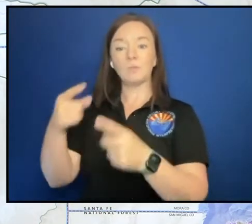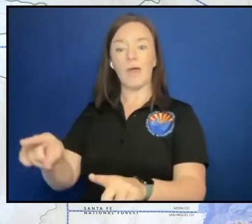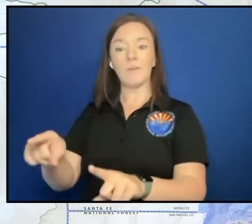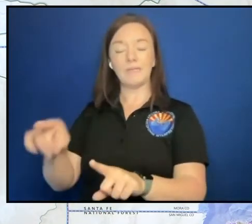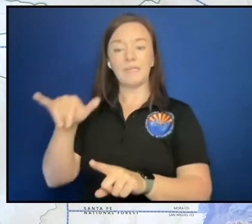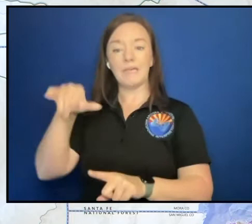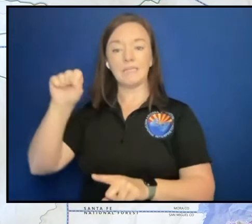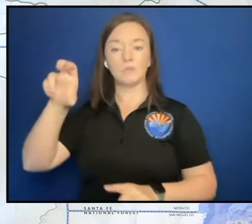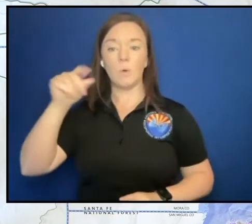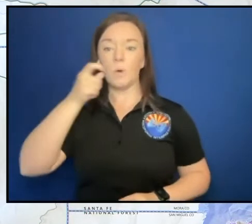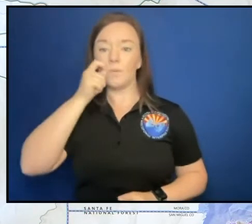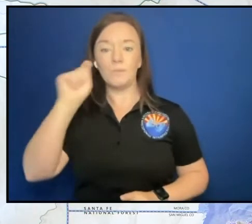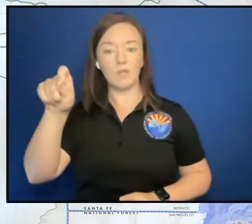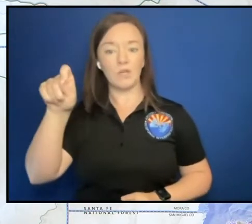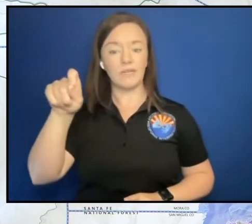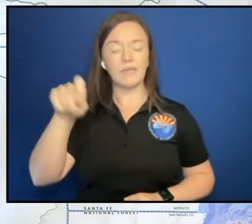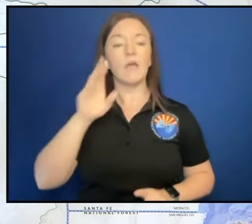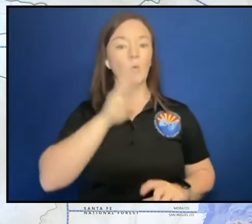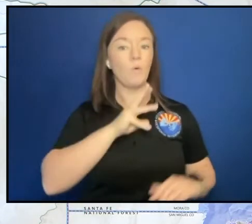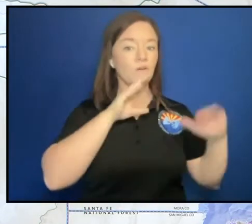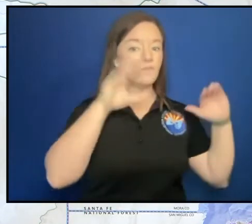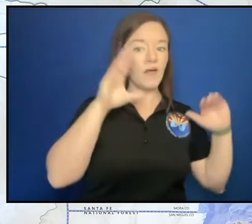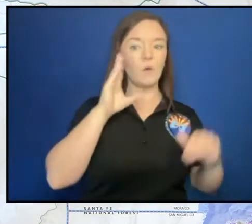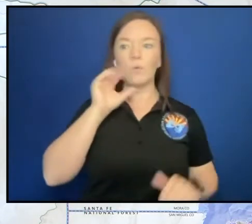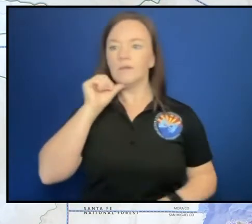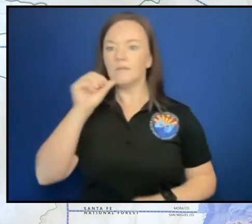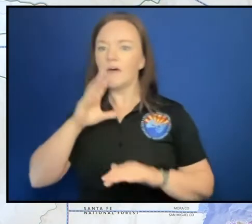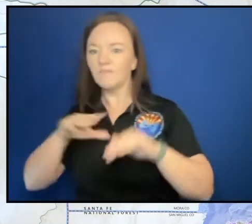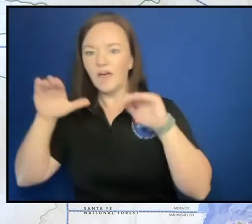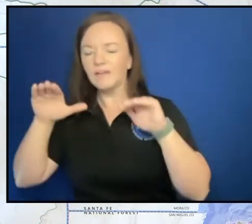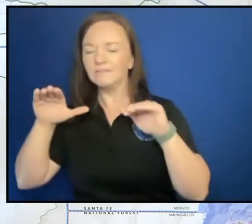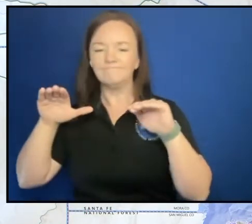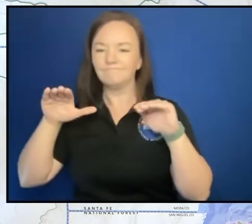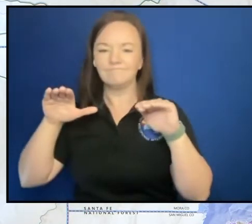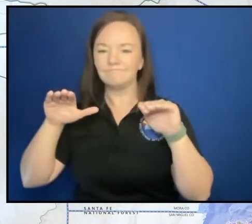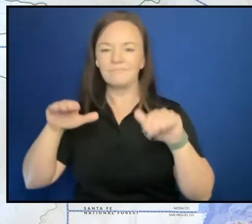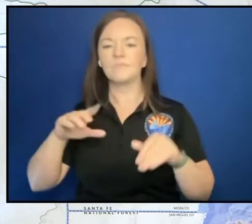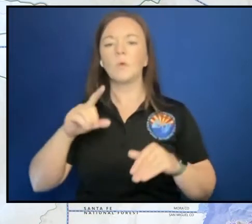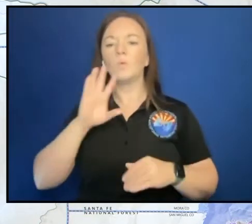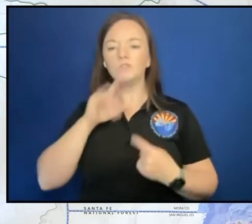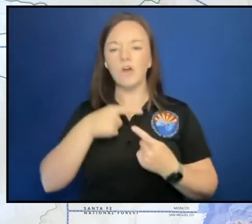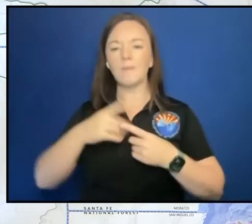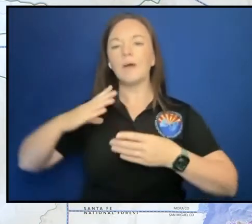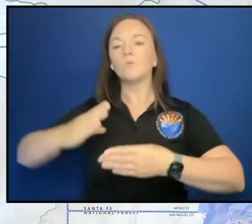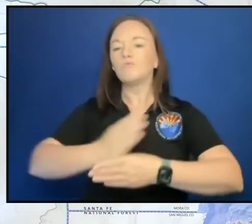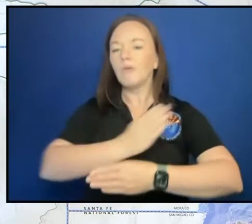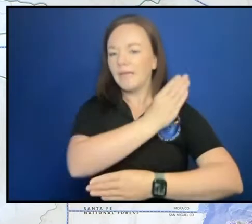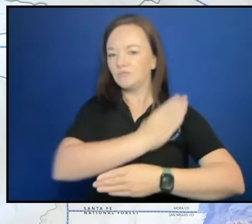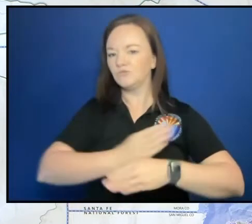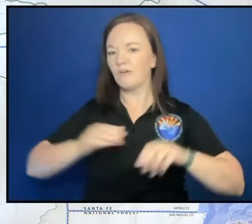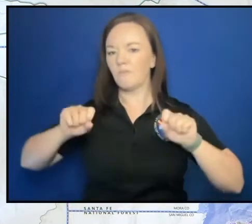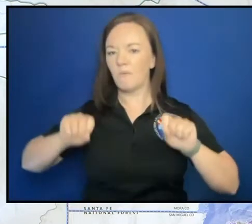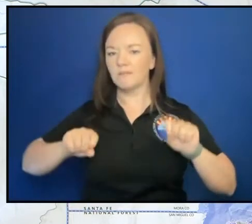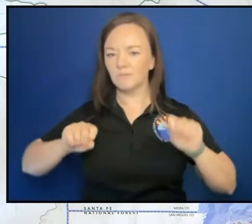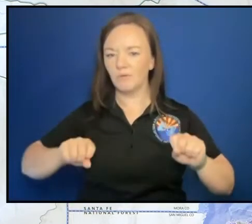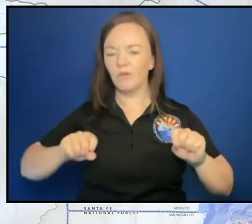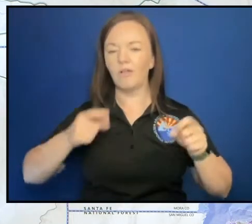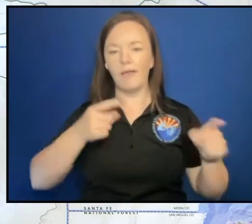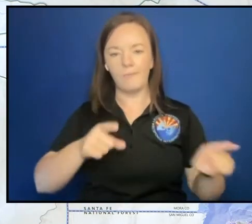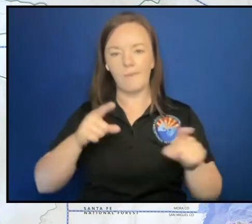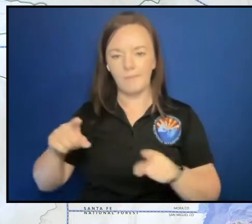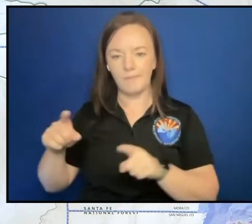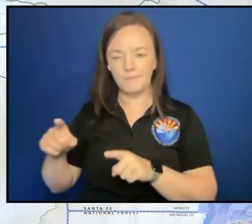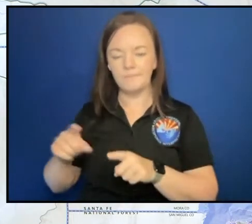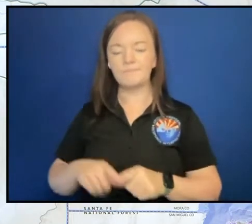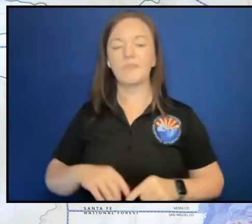a, it's gonna flood, it's not gonna flood. Talk about the range of possibilities. And so the reason you do that range is you try to incorporate